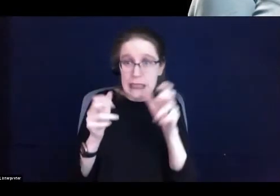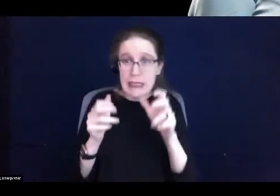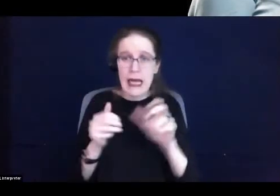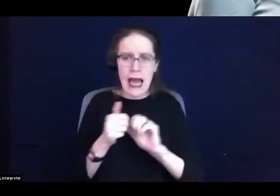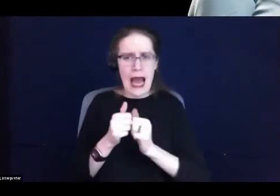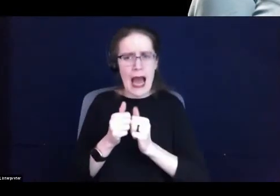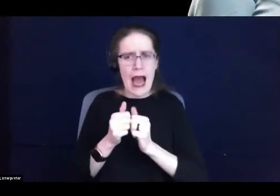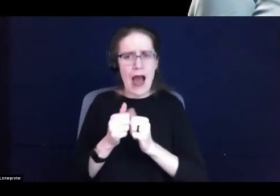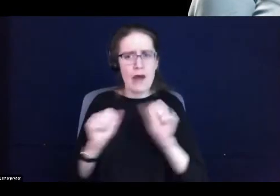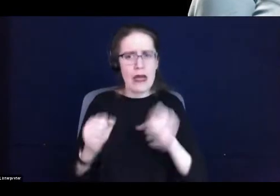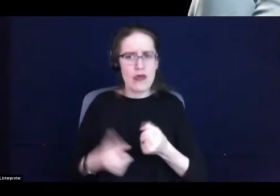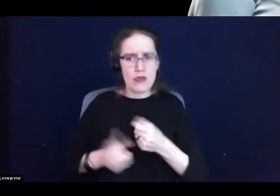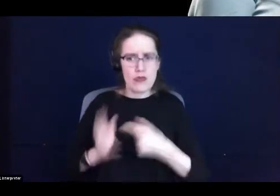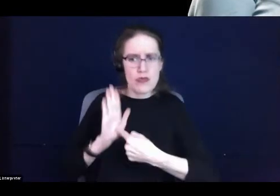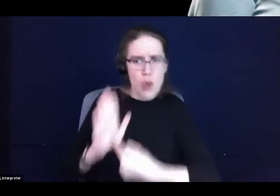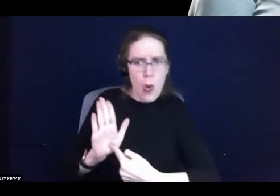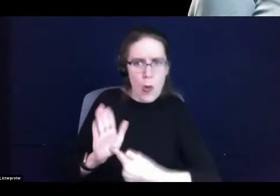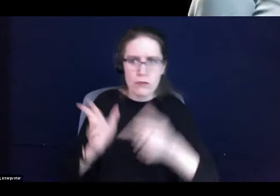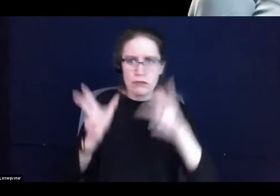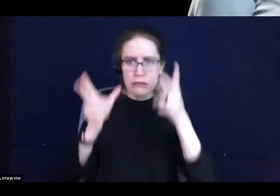listening?